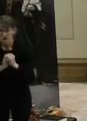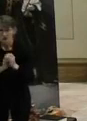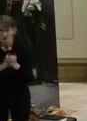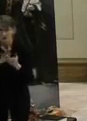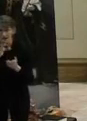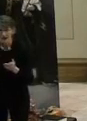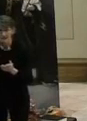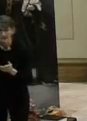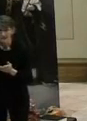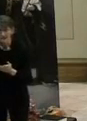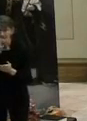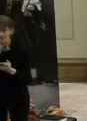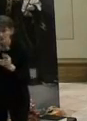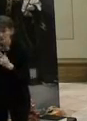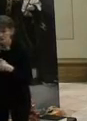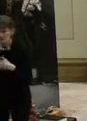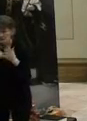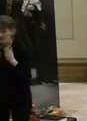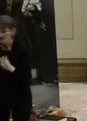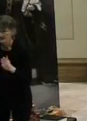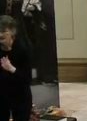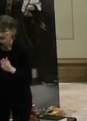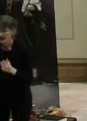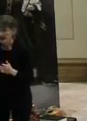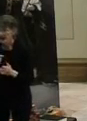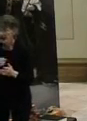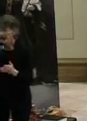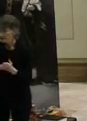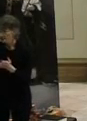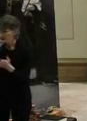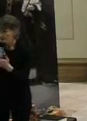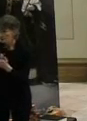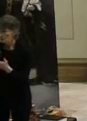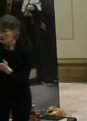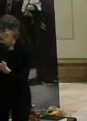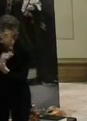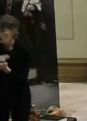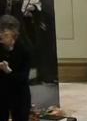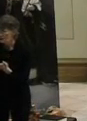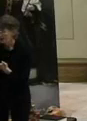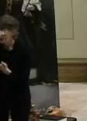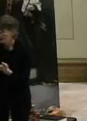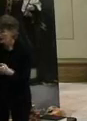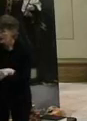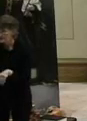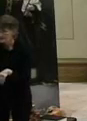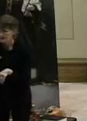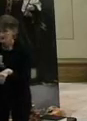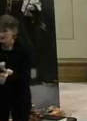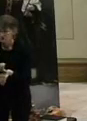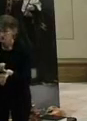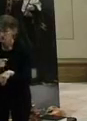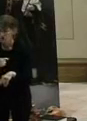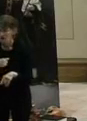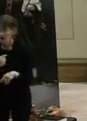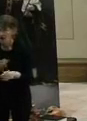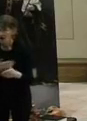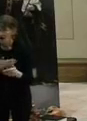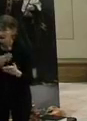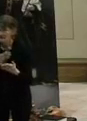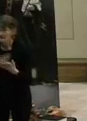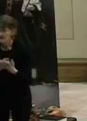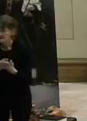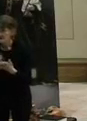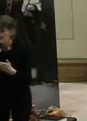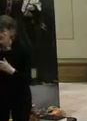and glorified, who has spoken through the prophets. I believe in one holy, Catholic, and apostolic church.